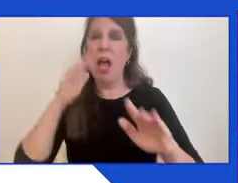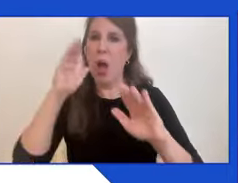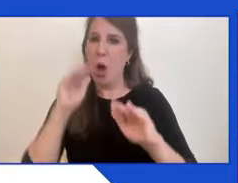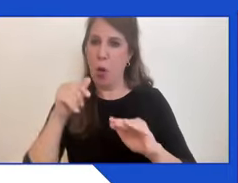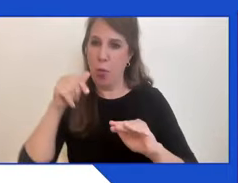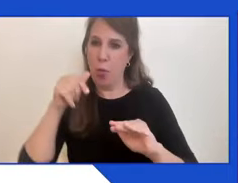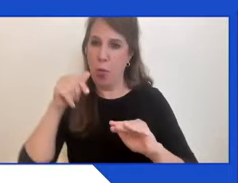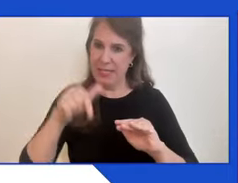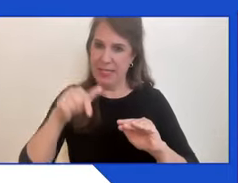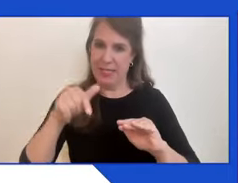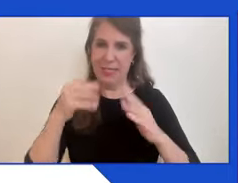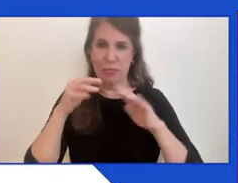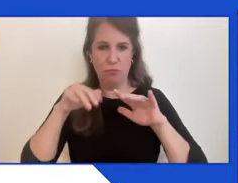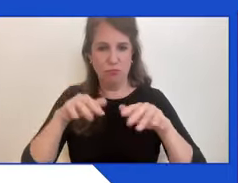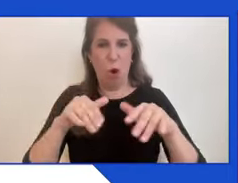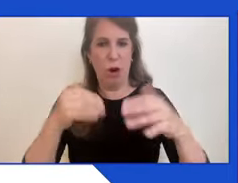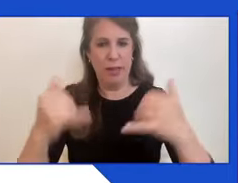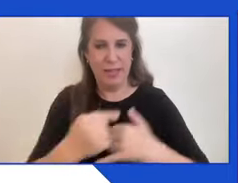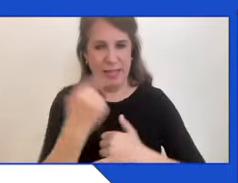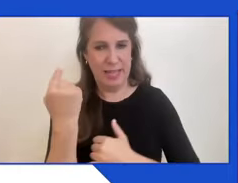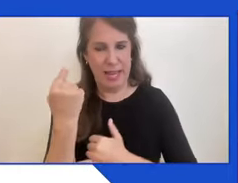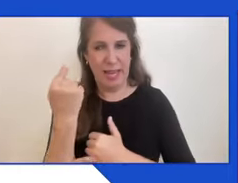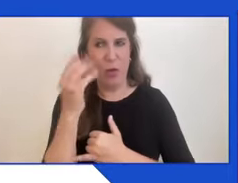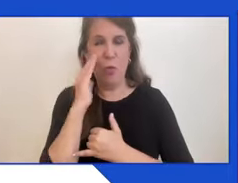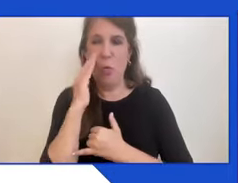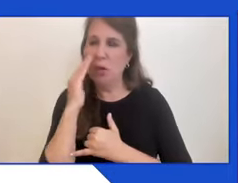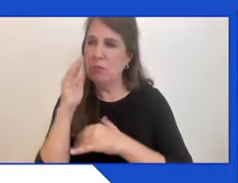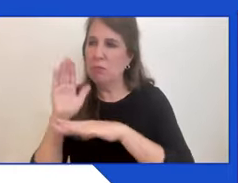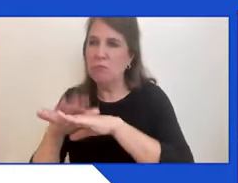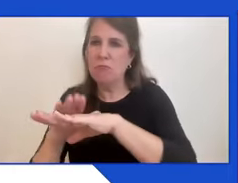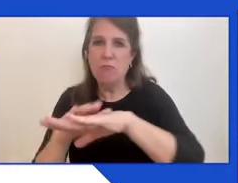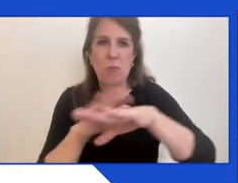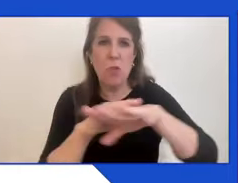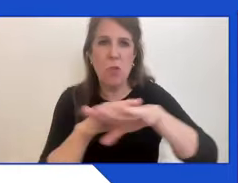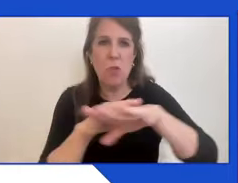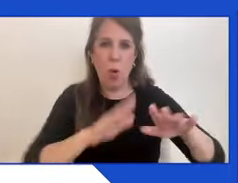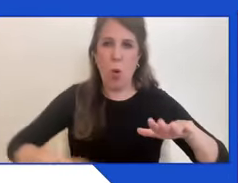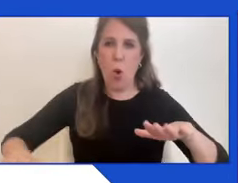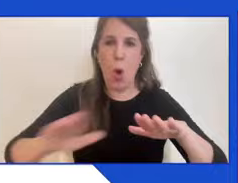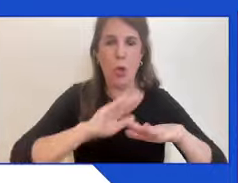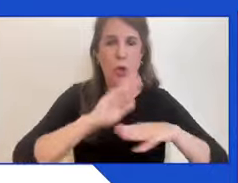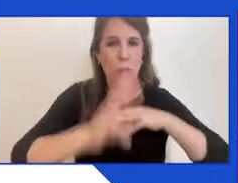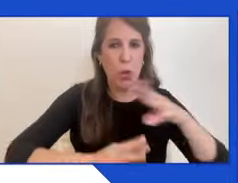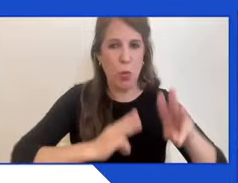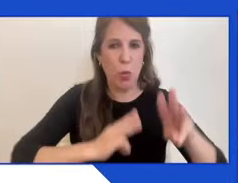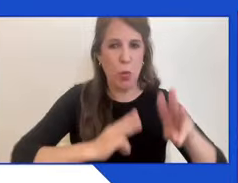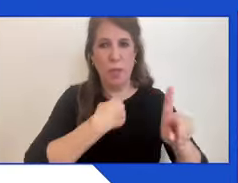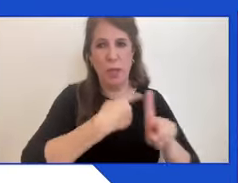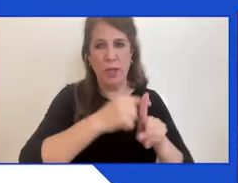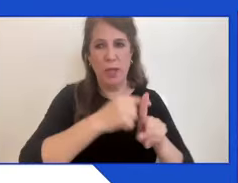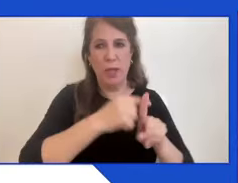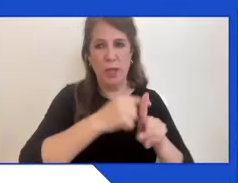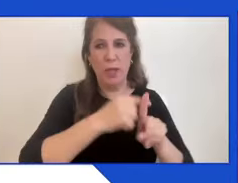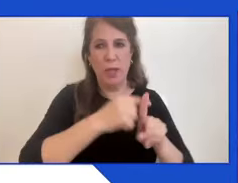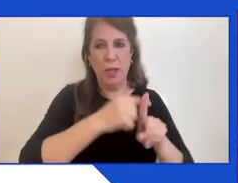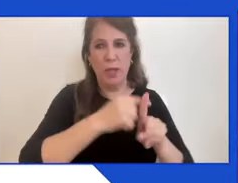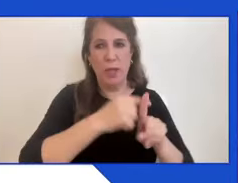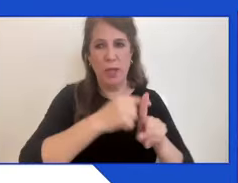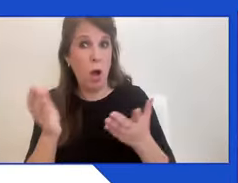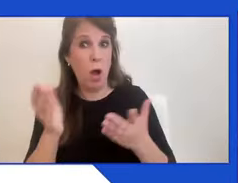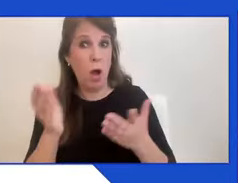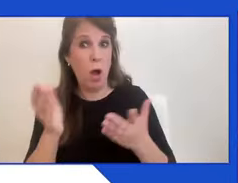world, but also to those within our own borders, that the United States stands proudly with Israel and the Jewish people